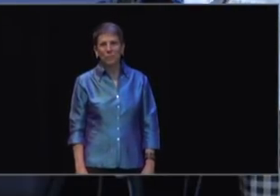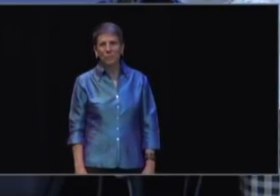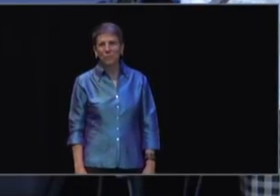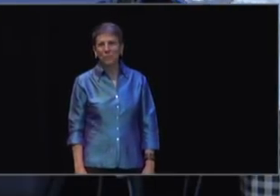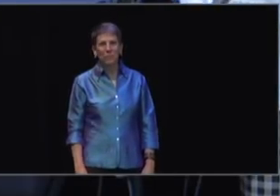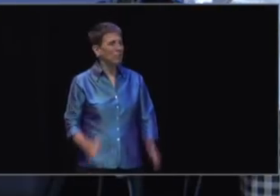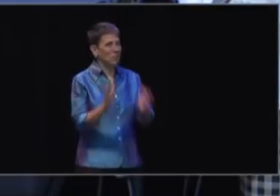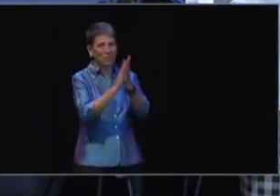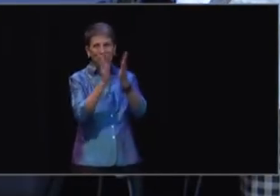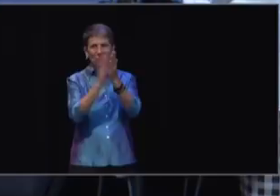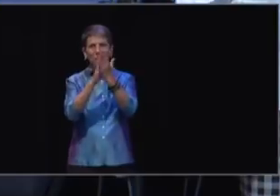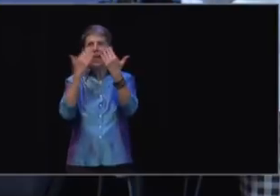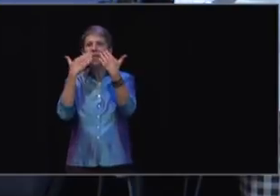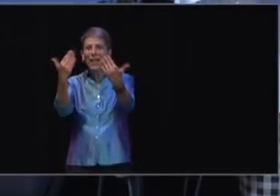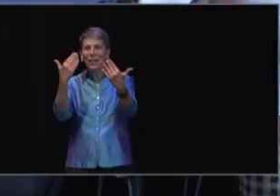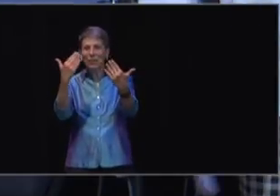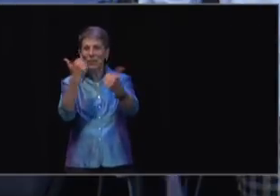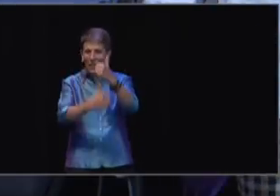Thank you.